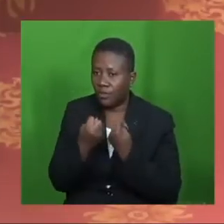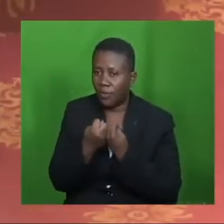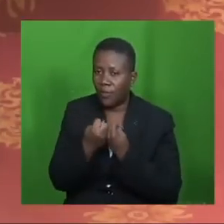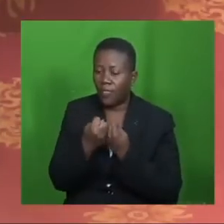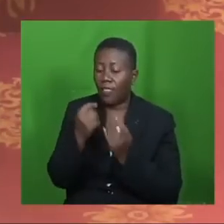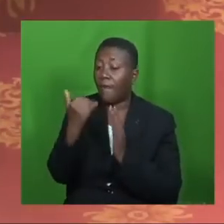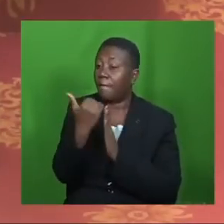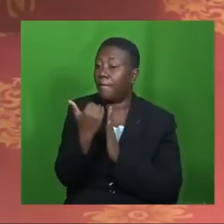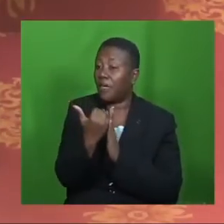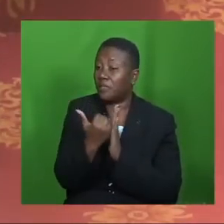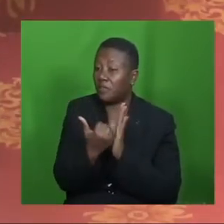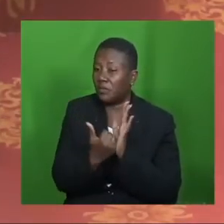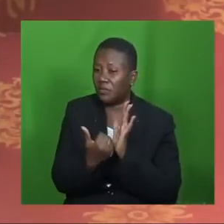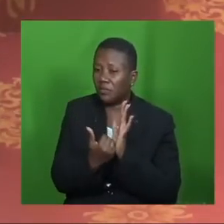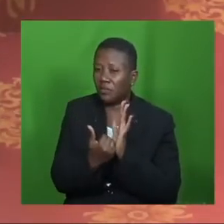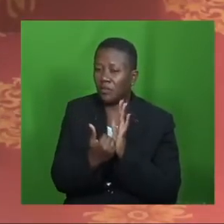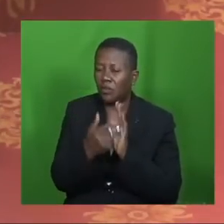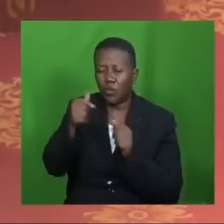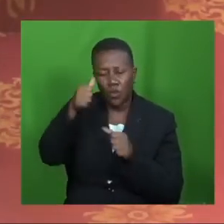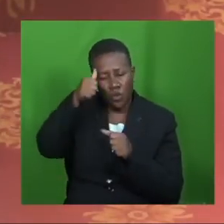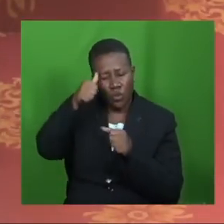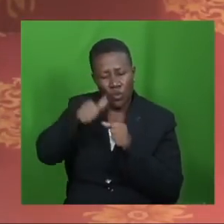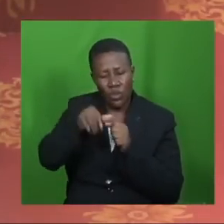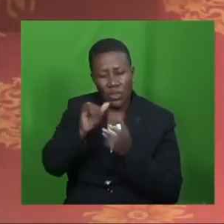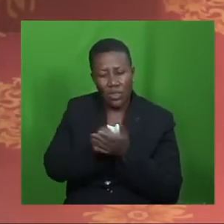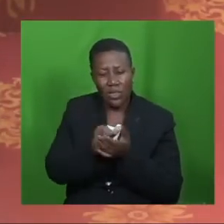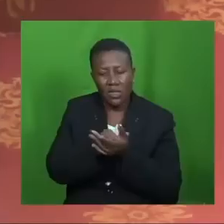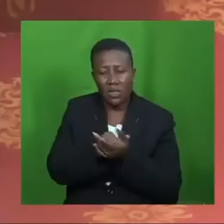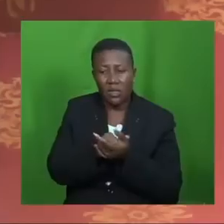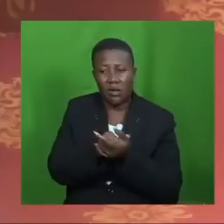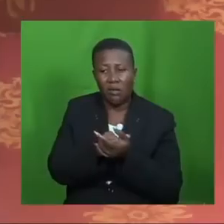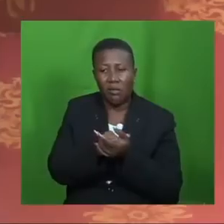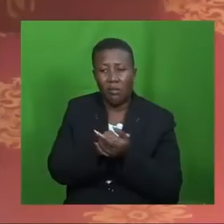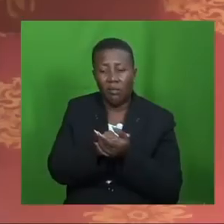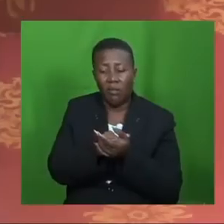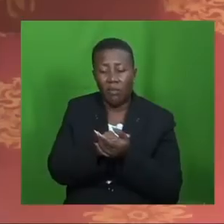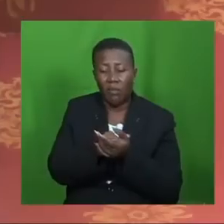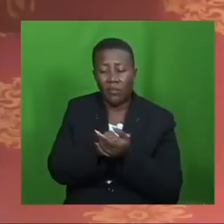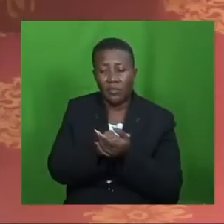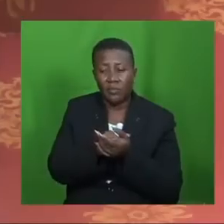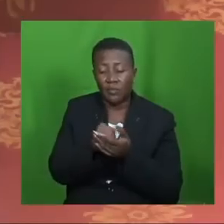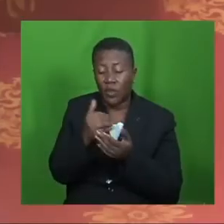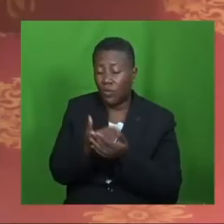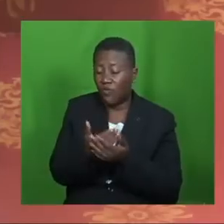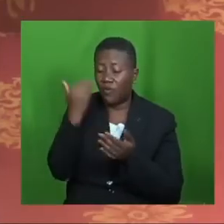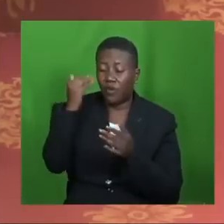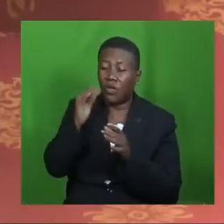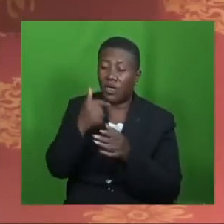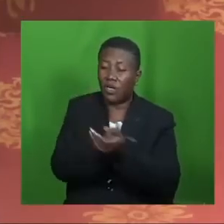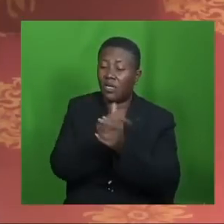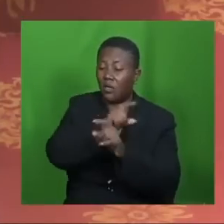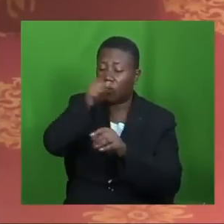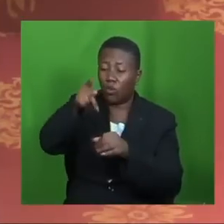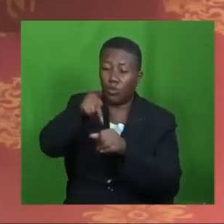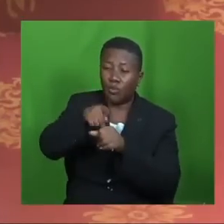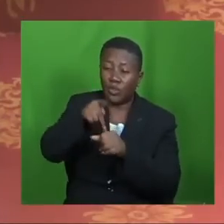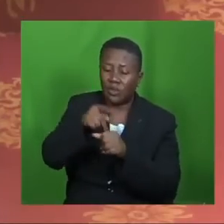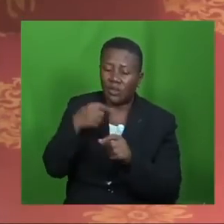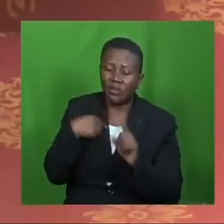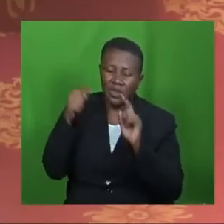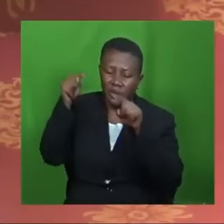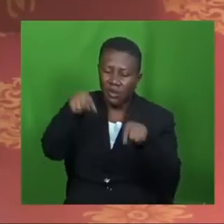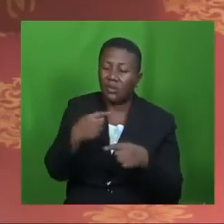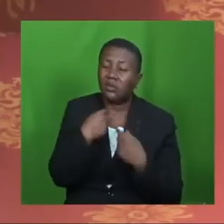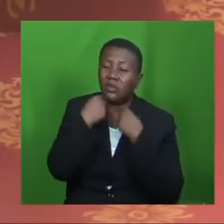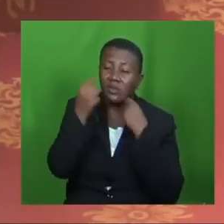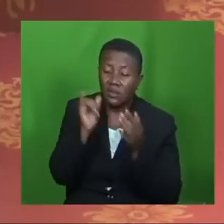budget. Mr. Speaker, you may recall that prior to Ghana's participation to the World Cup, I informed this House that